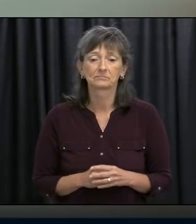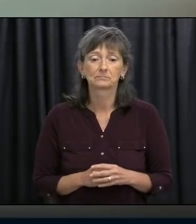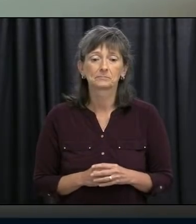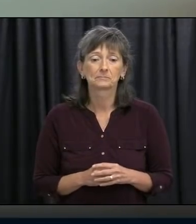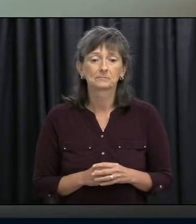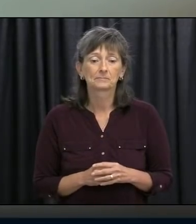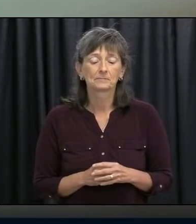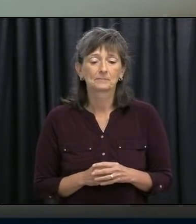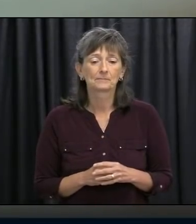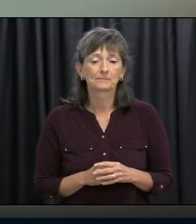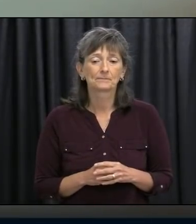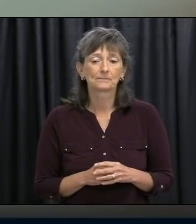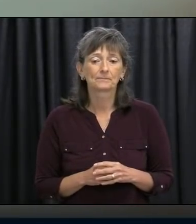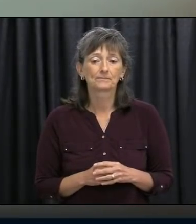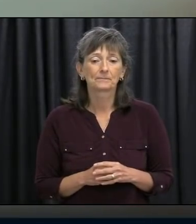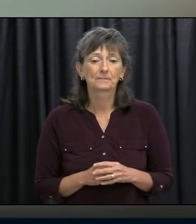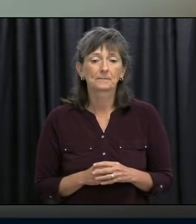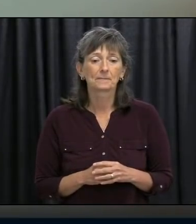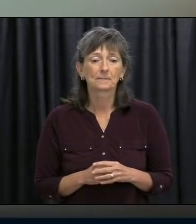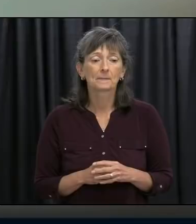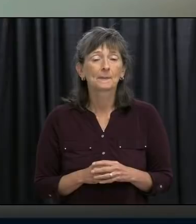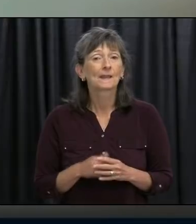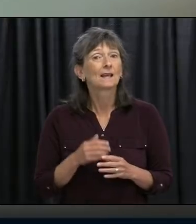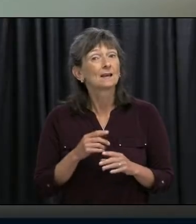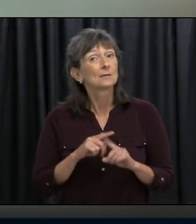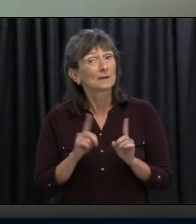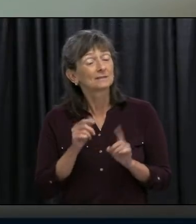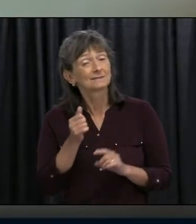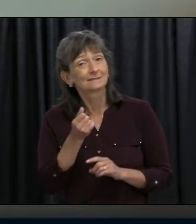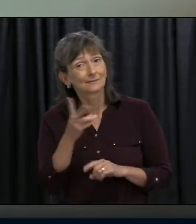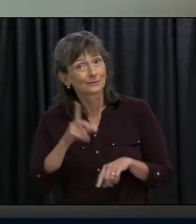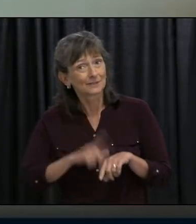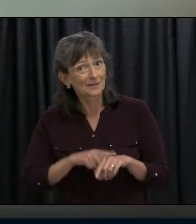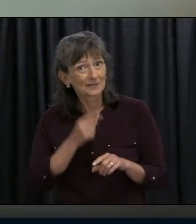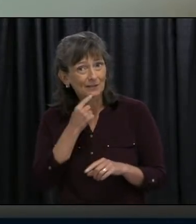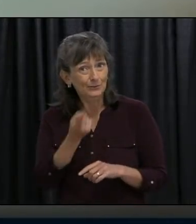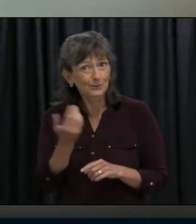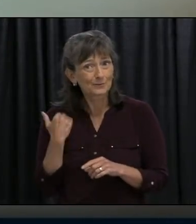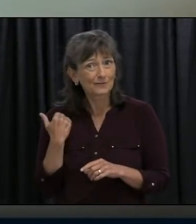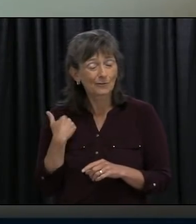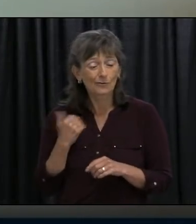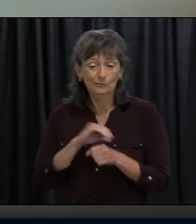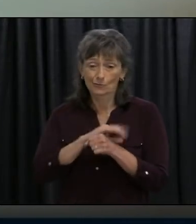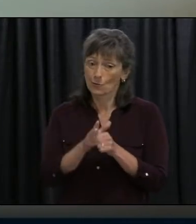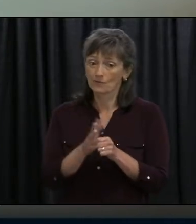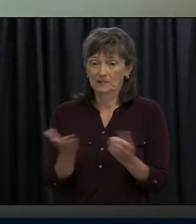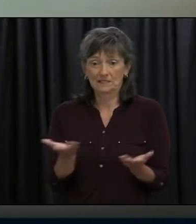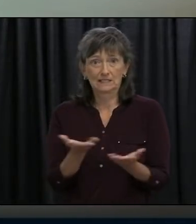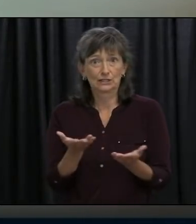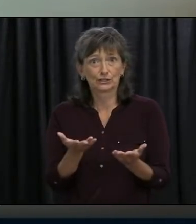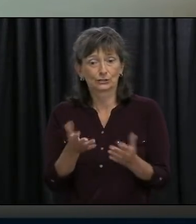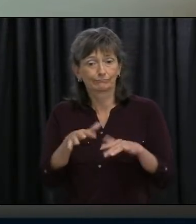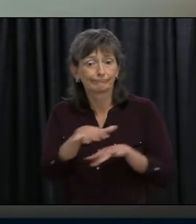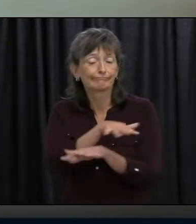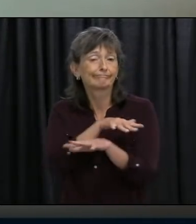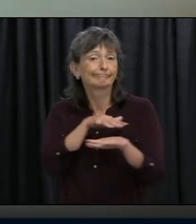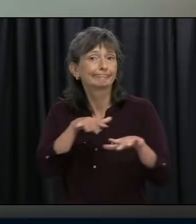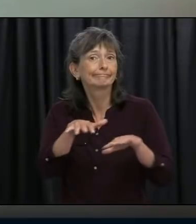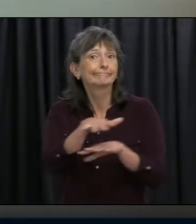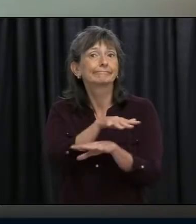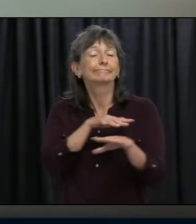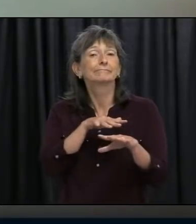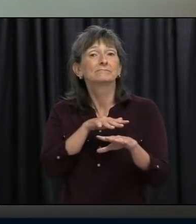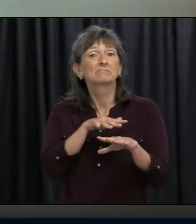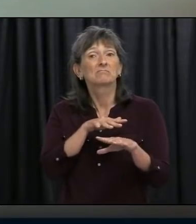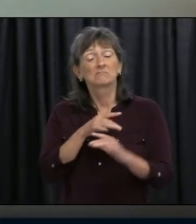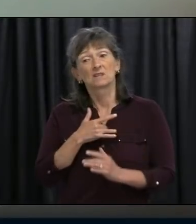low. However, as I've said several times before, COVID-19 will be with us for the foreseeable future, and it is unrealistic